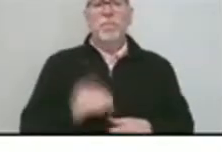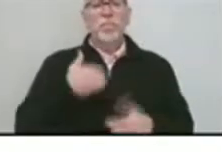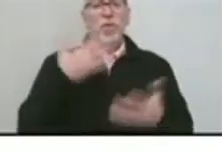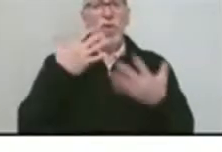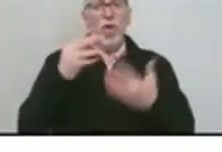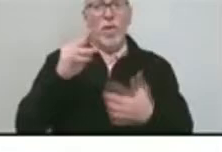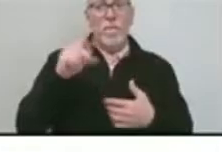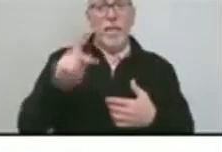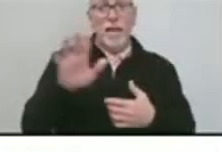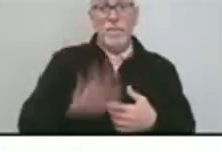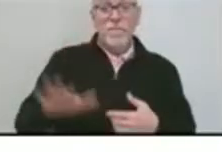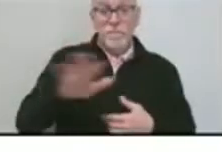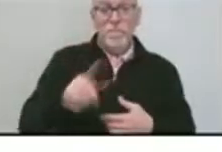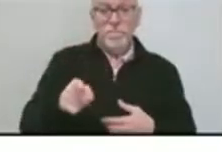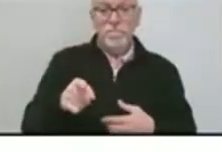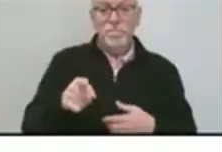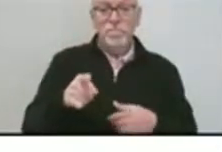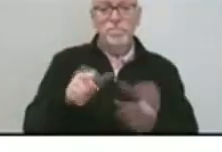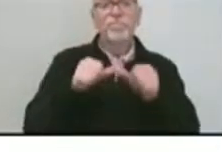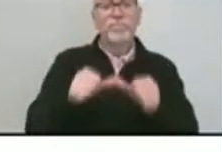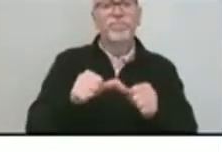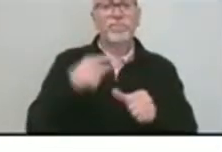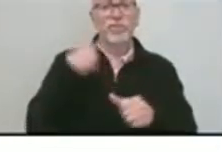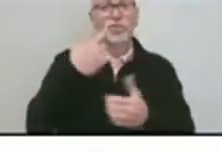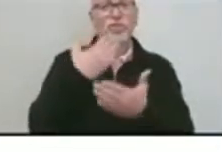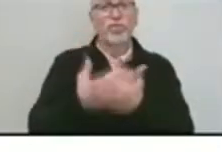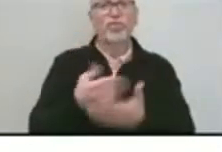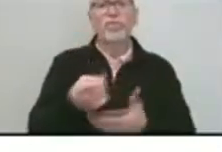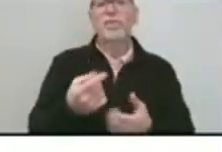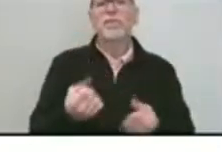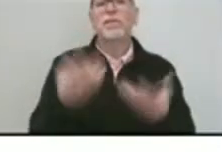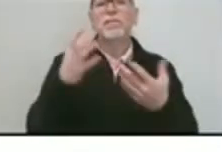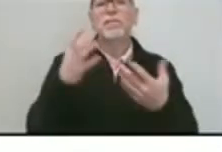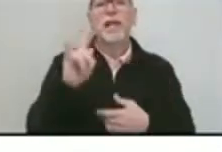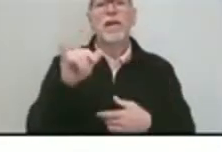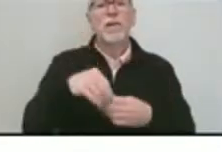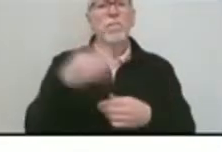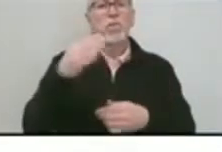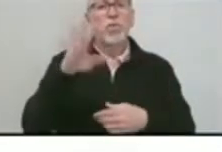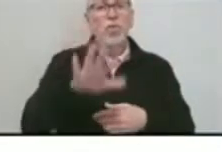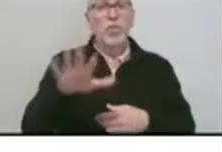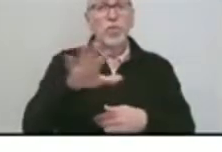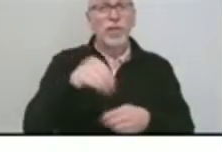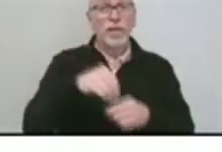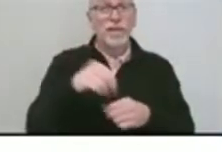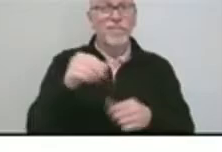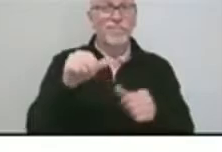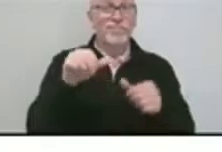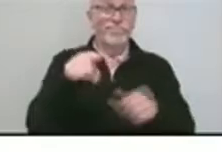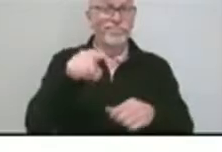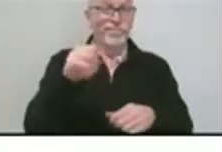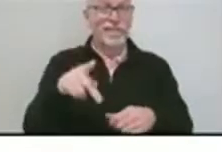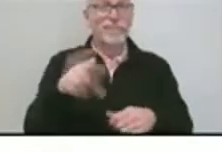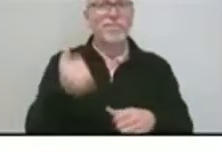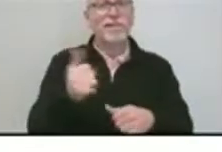county maps also continue to look good. The number of counties in blue on our 2-metric map has risen once again to